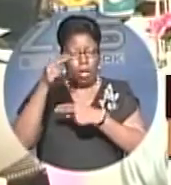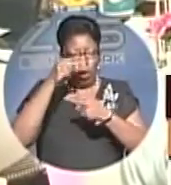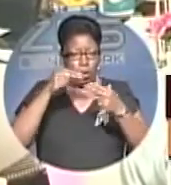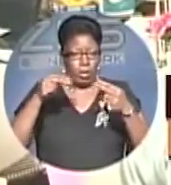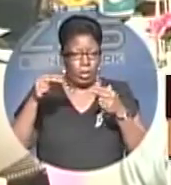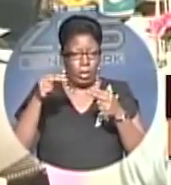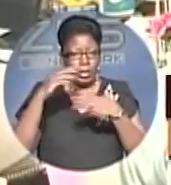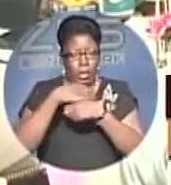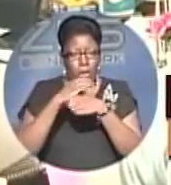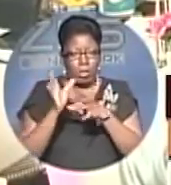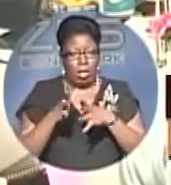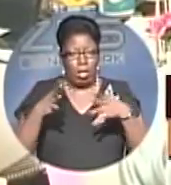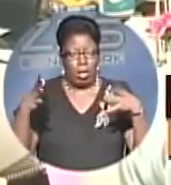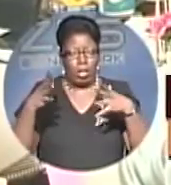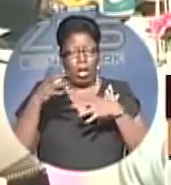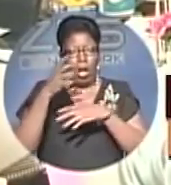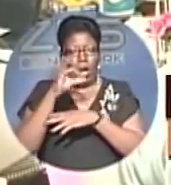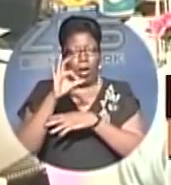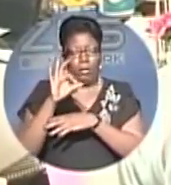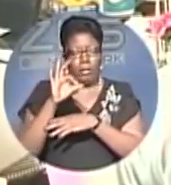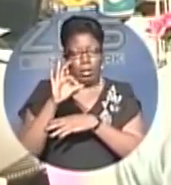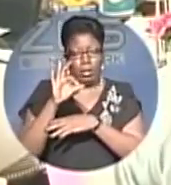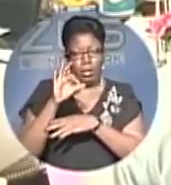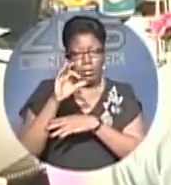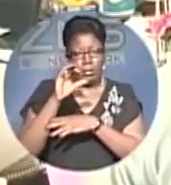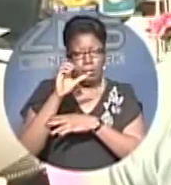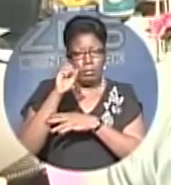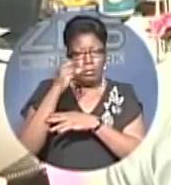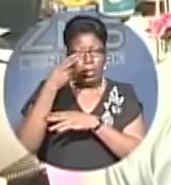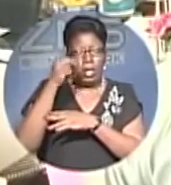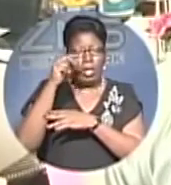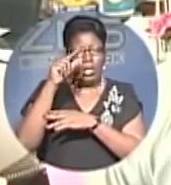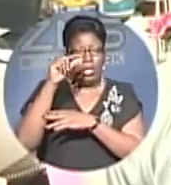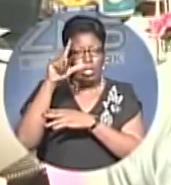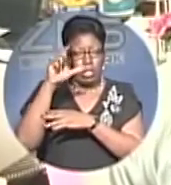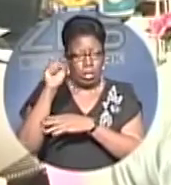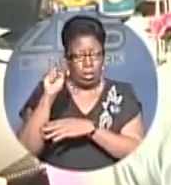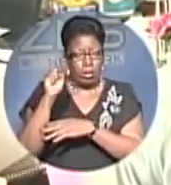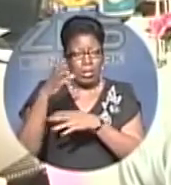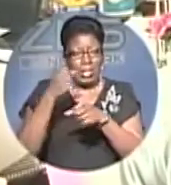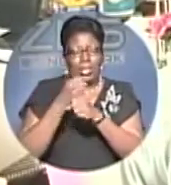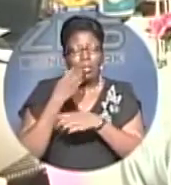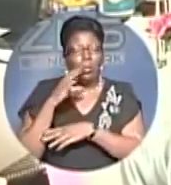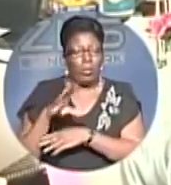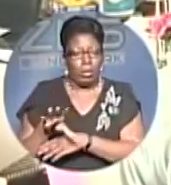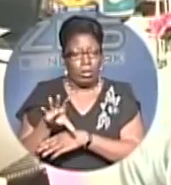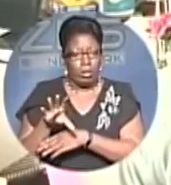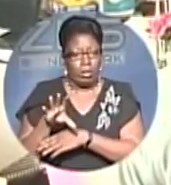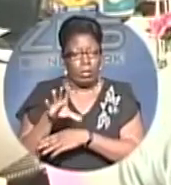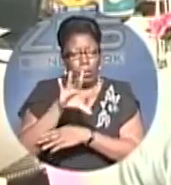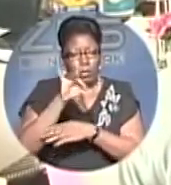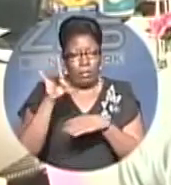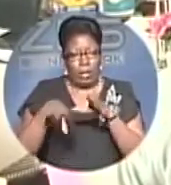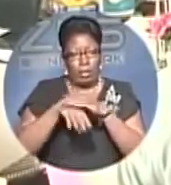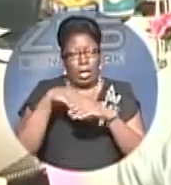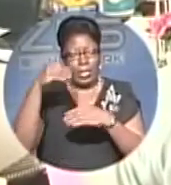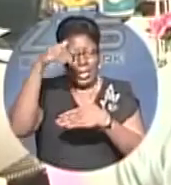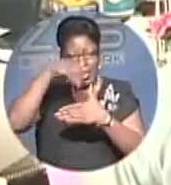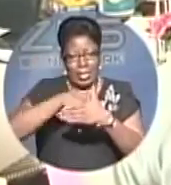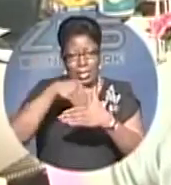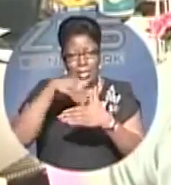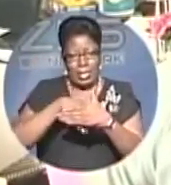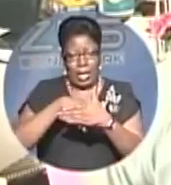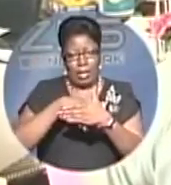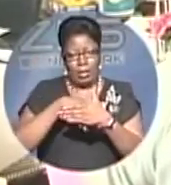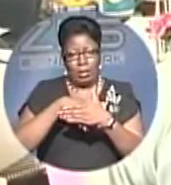the shingles to even gotten worse. And we found out that the inside, the ceiling,